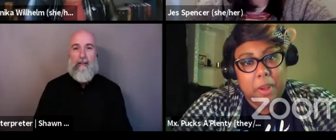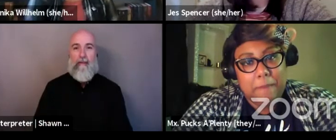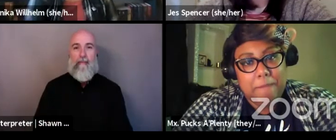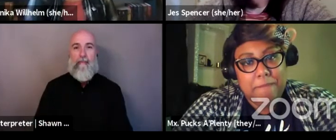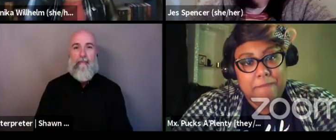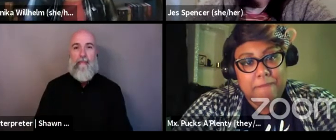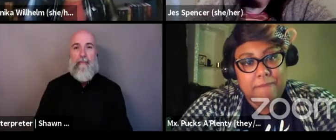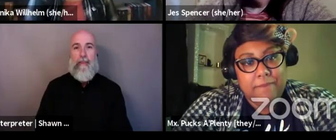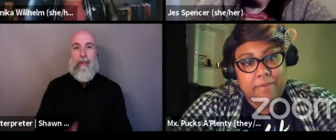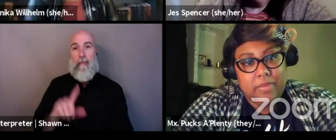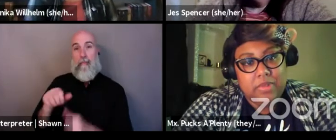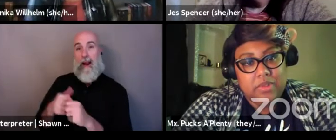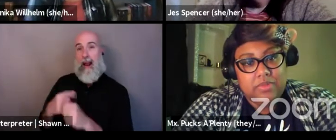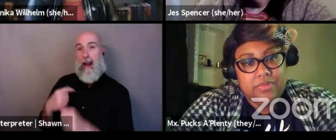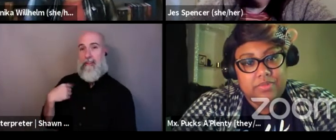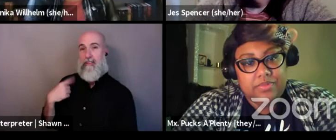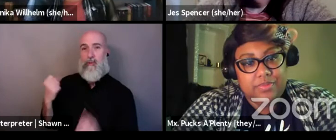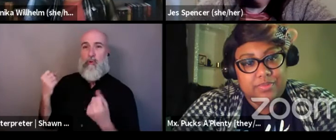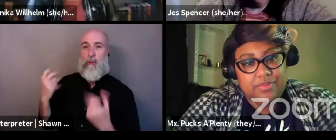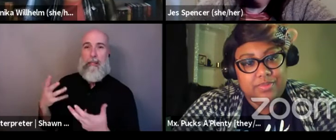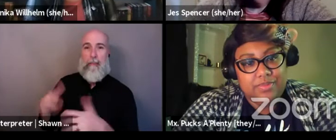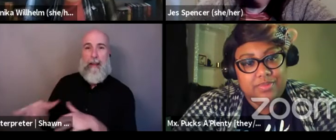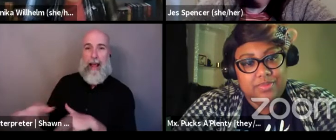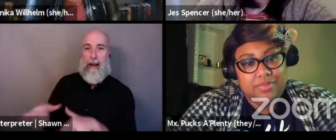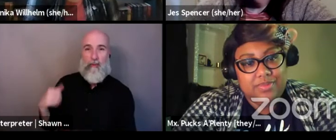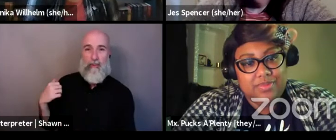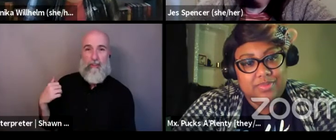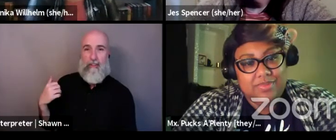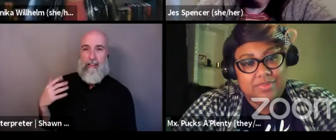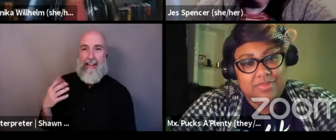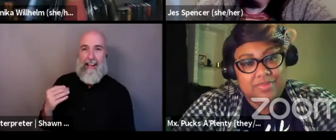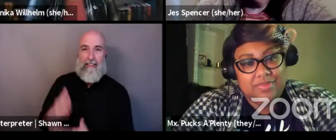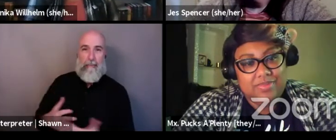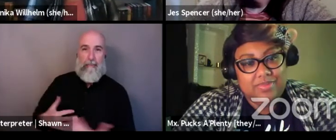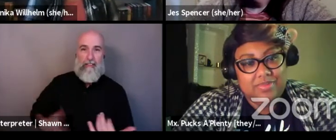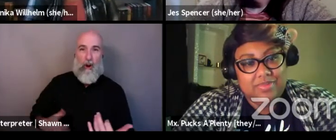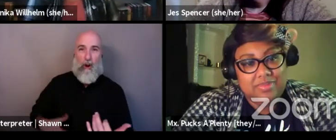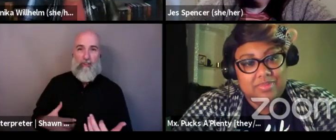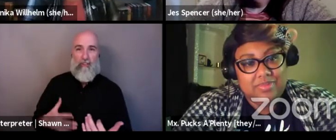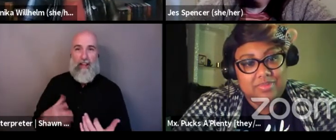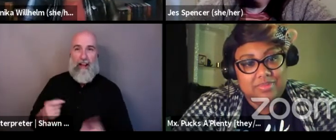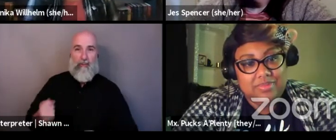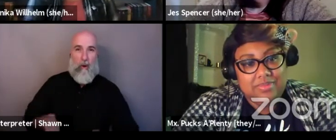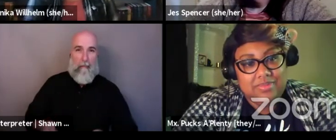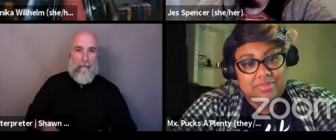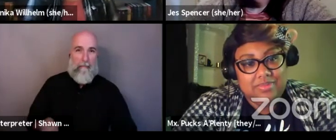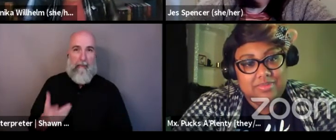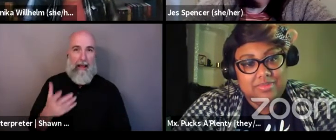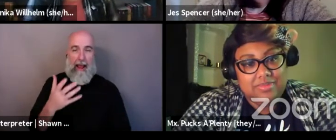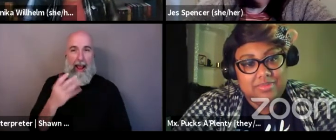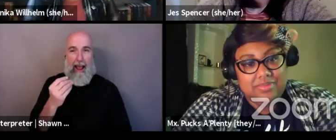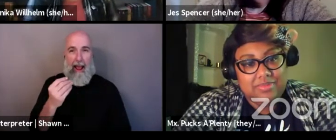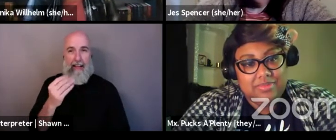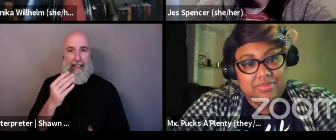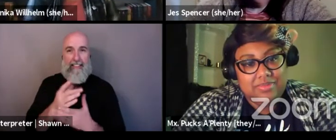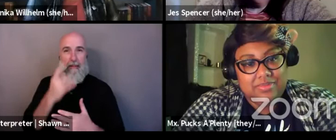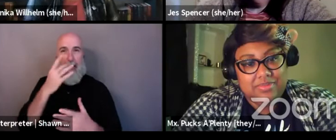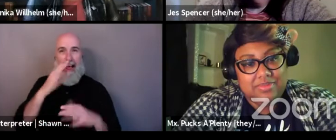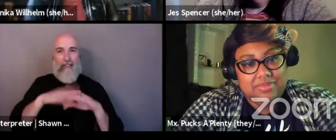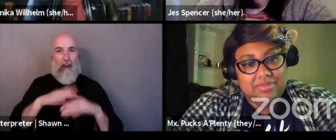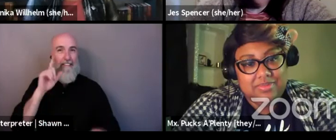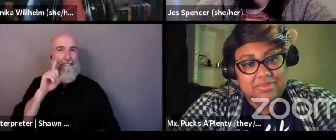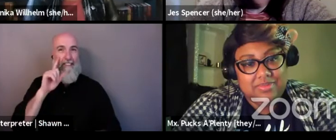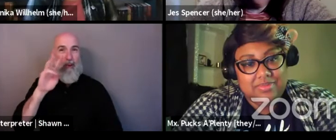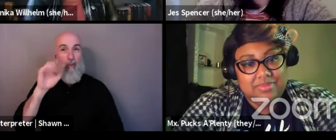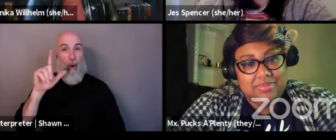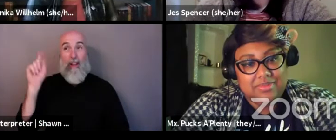Behind me is, well, too many pianos and some guitars and a drum and some lights on a fake wall.